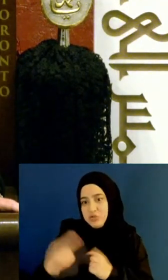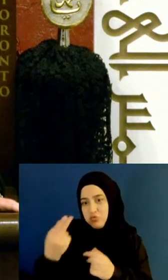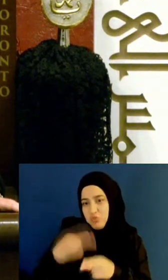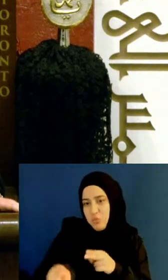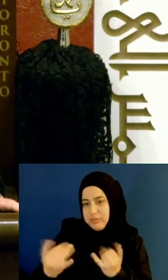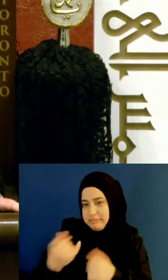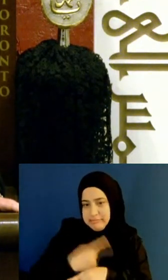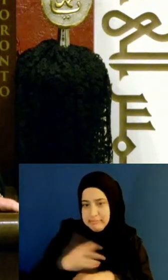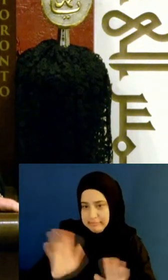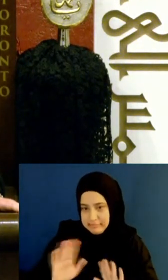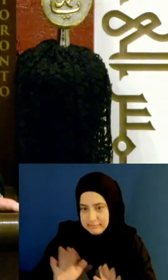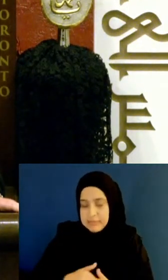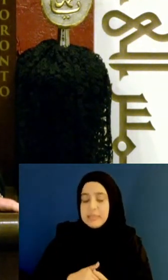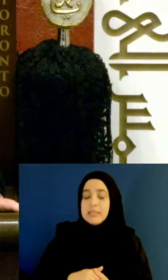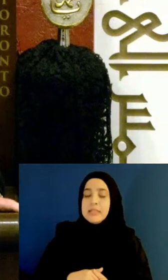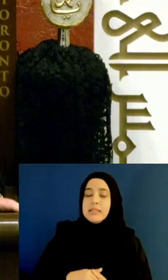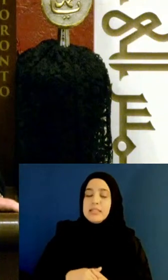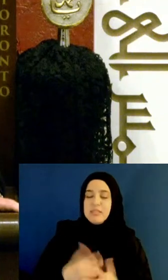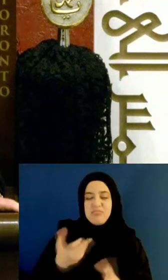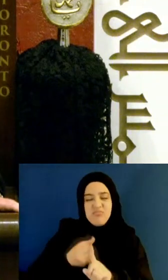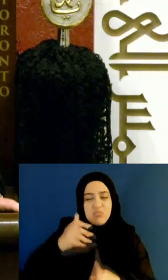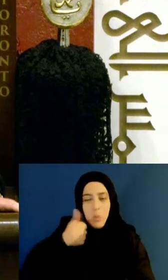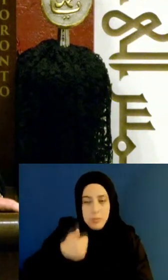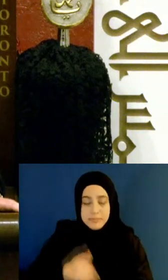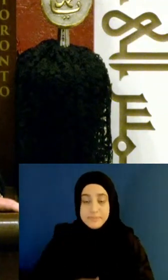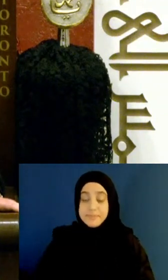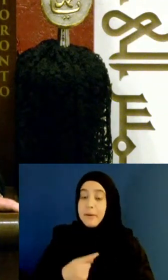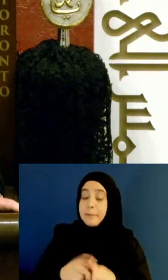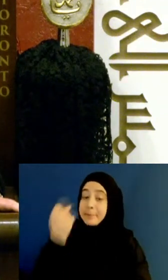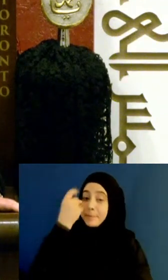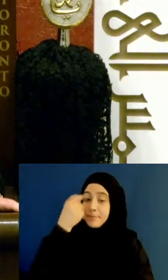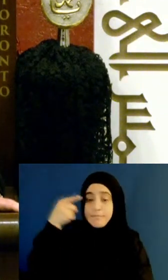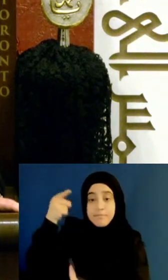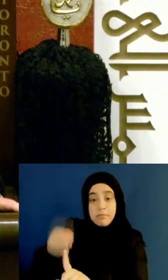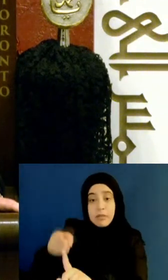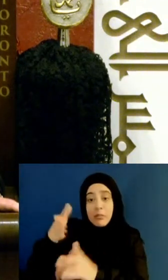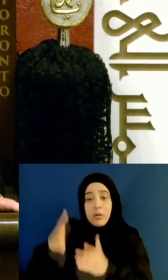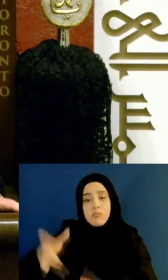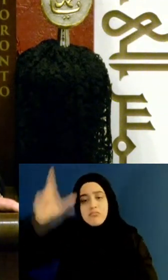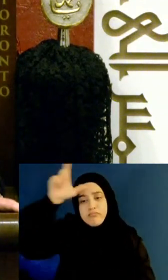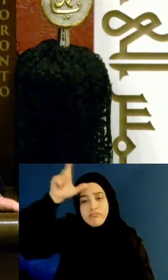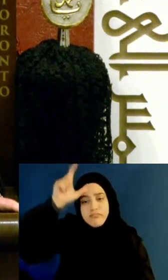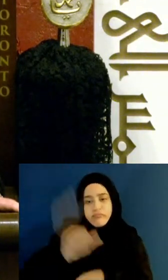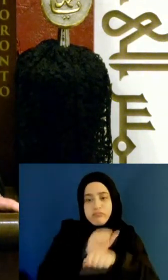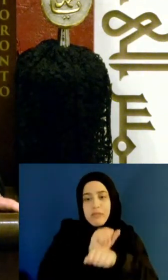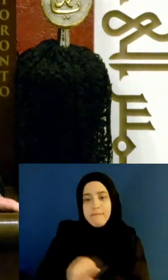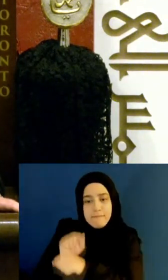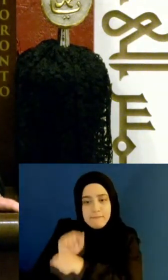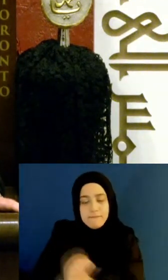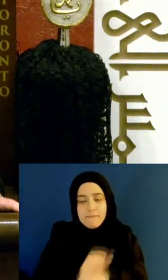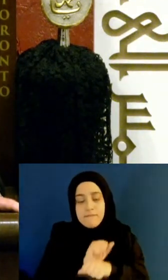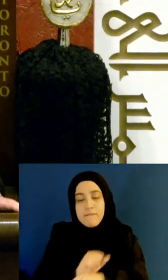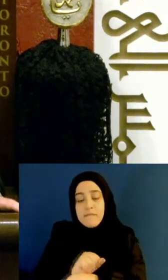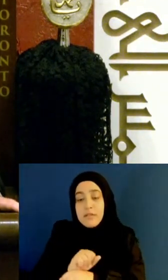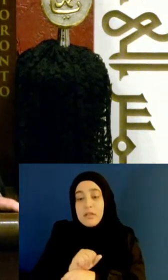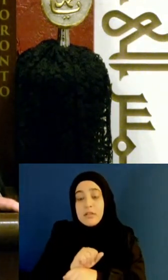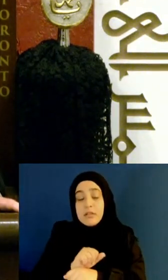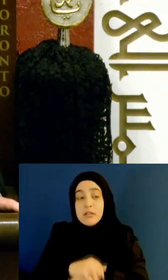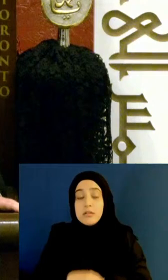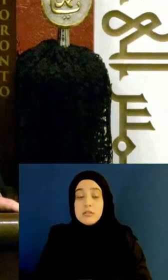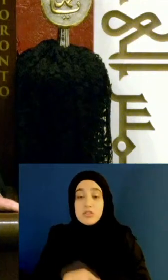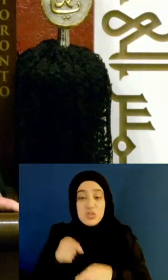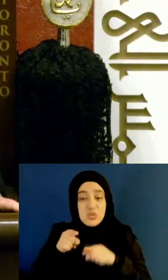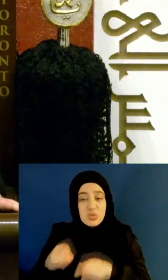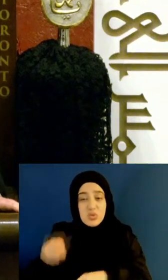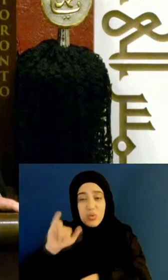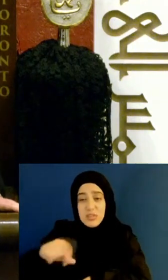slave. And the circumstances of the time were such that if you had a Turk